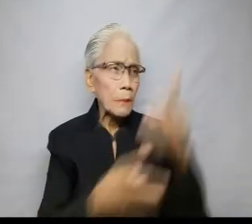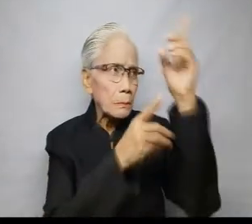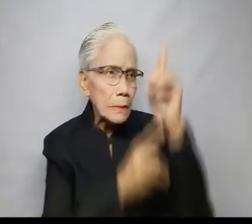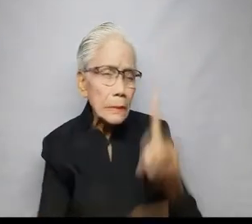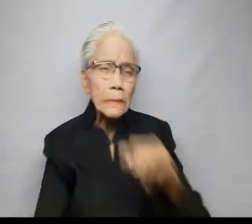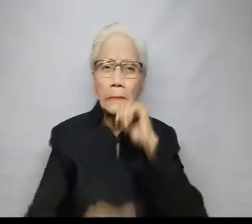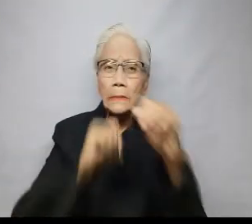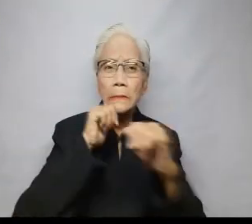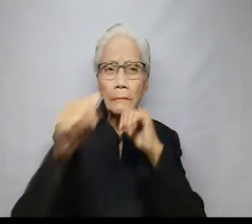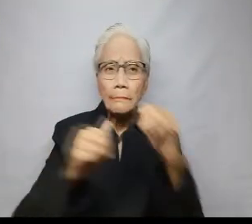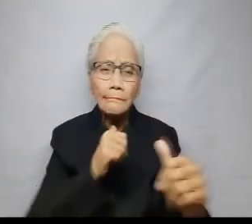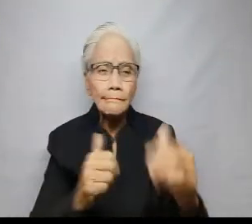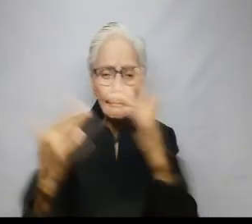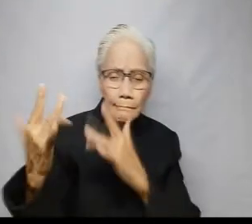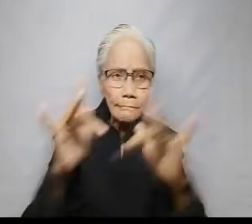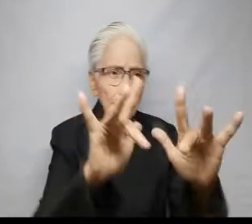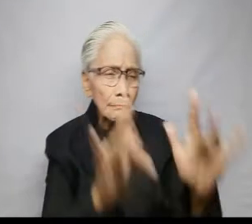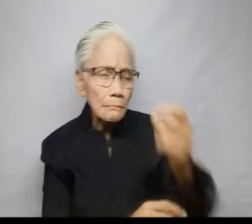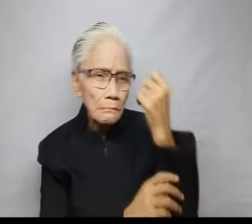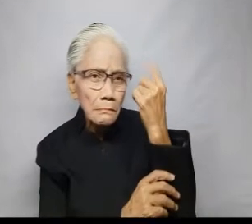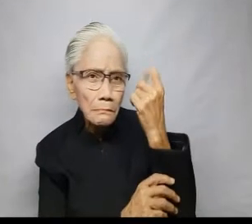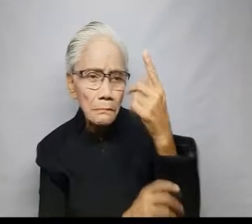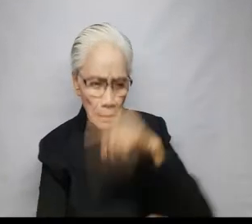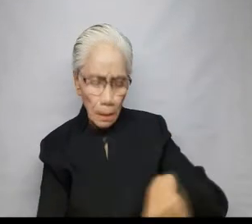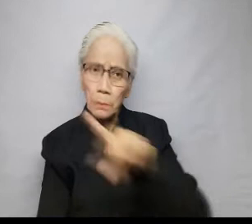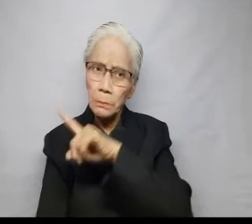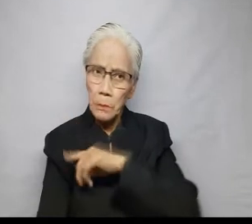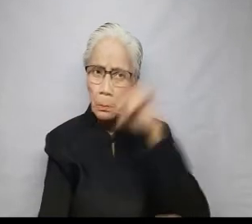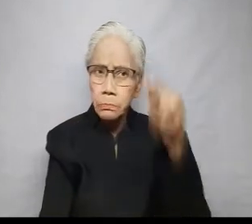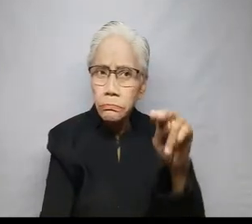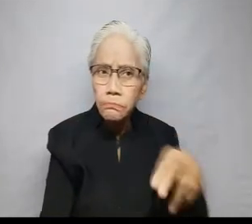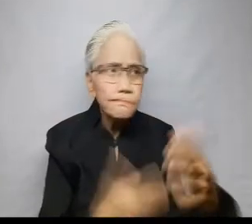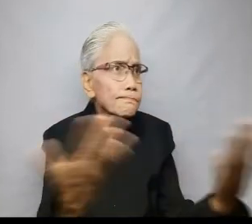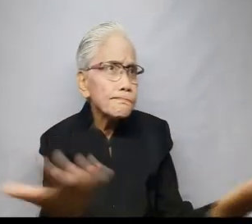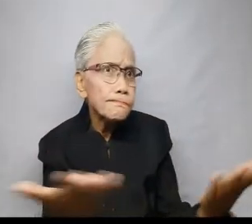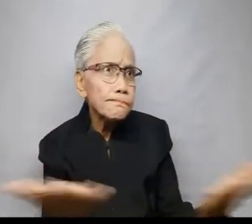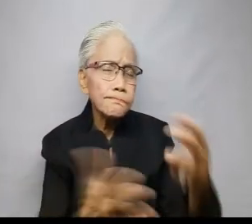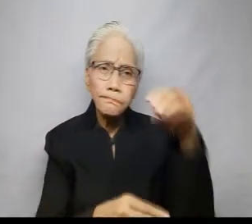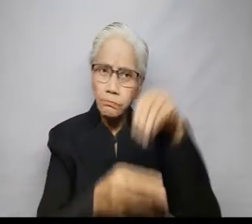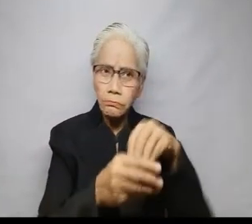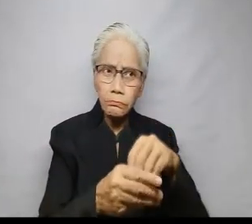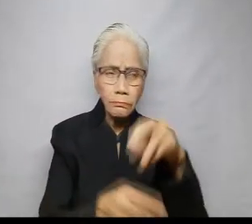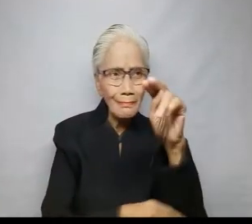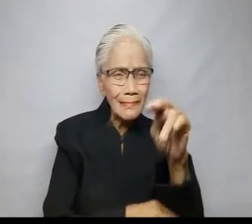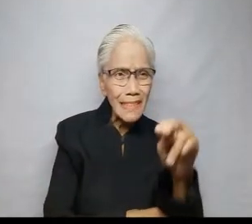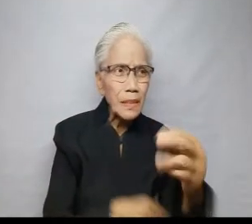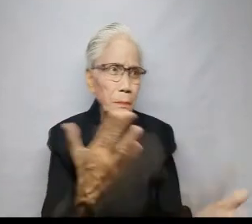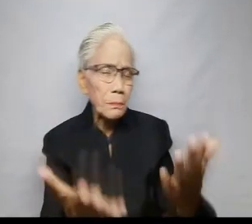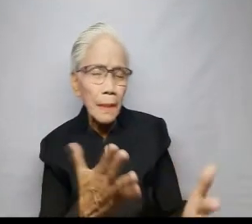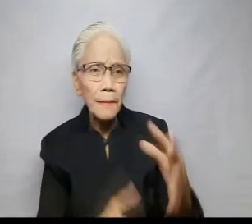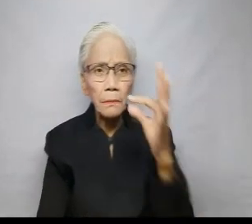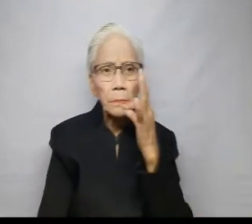our dignity, denied the compassion and understanding that we deserve, where we are in dire